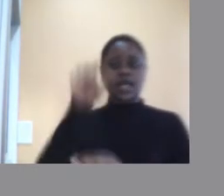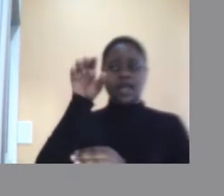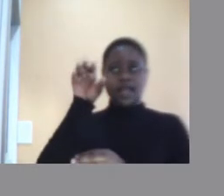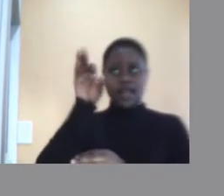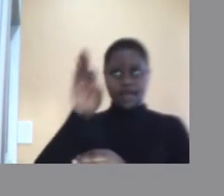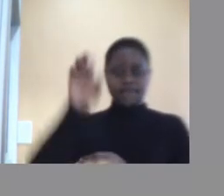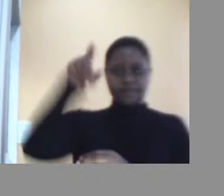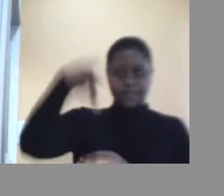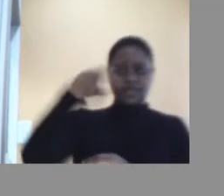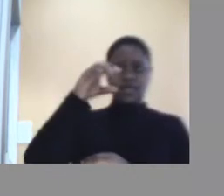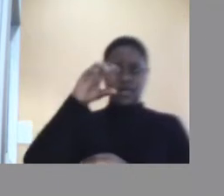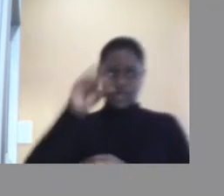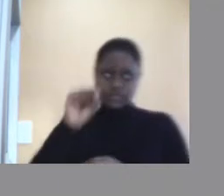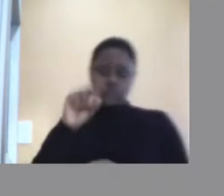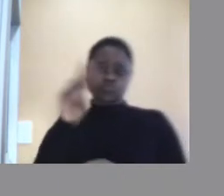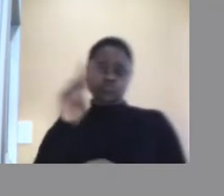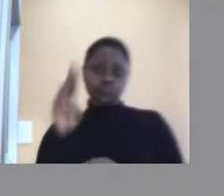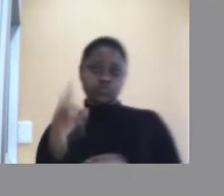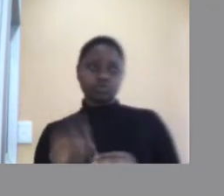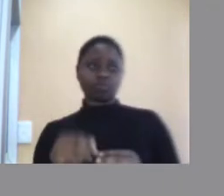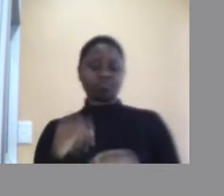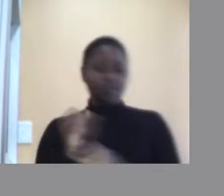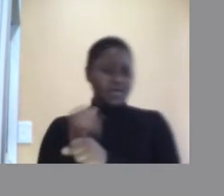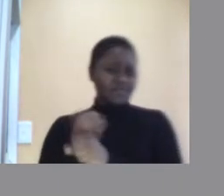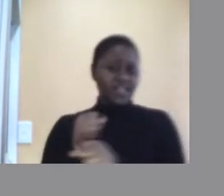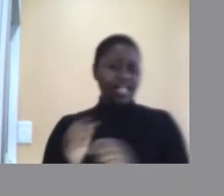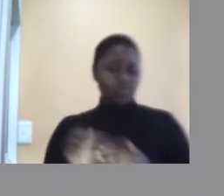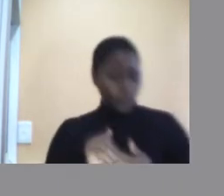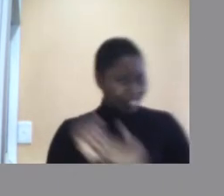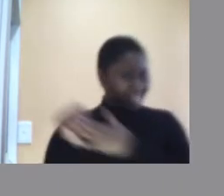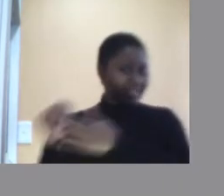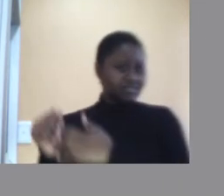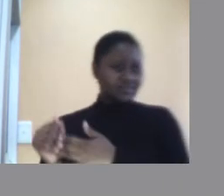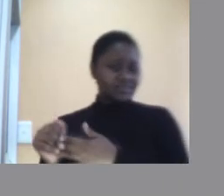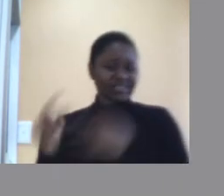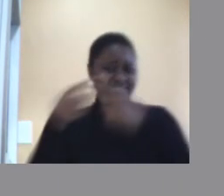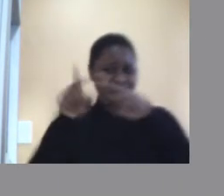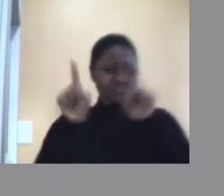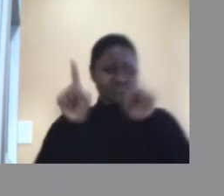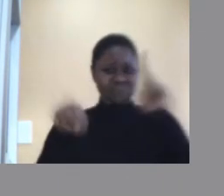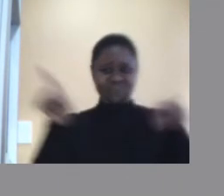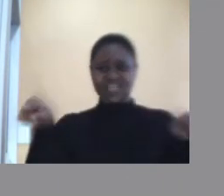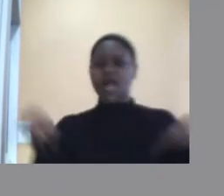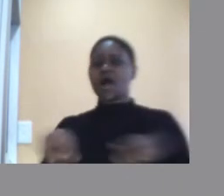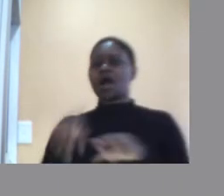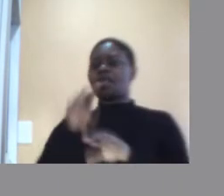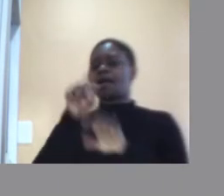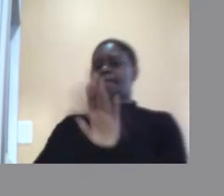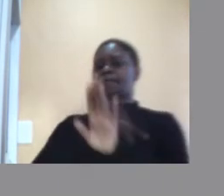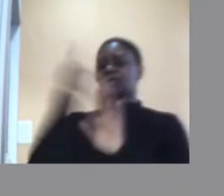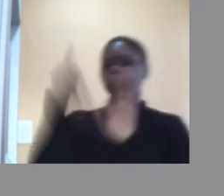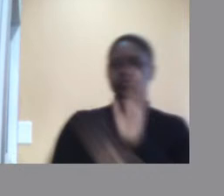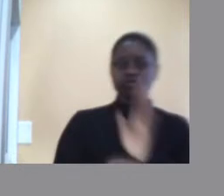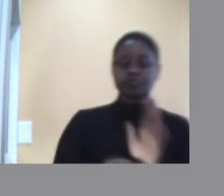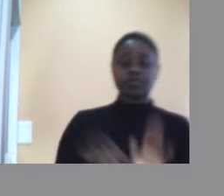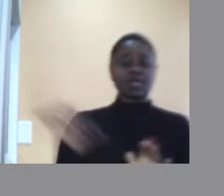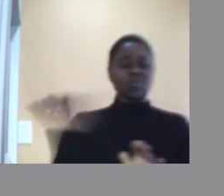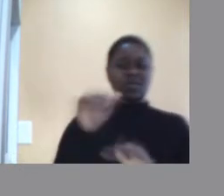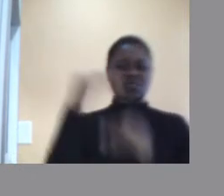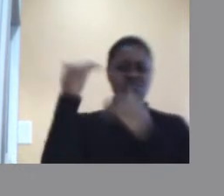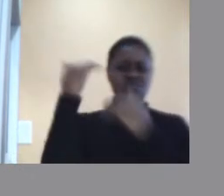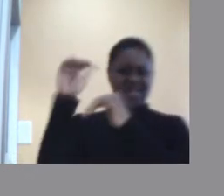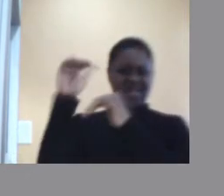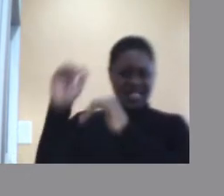the FPSU are pregnant with potential to drive a variety of other projects, which may, although not